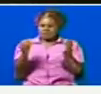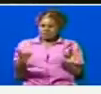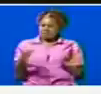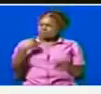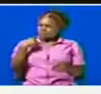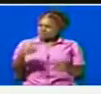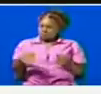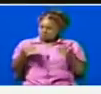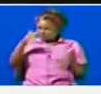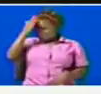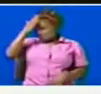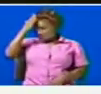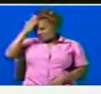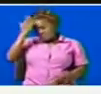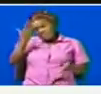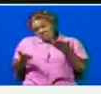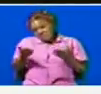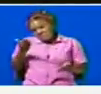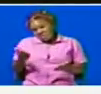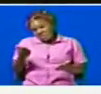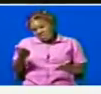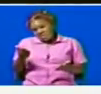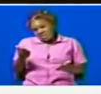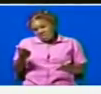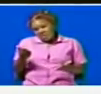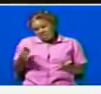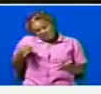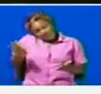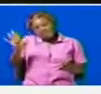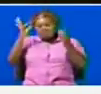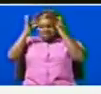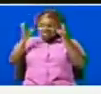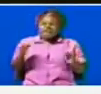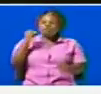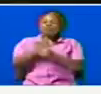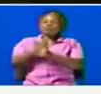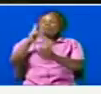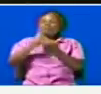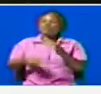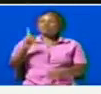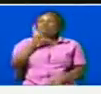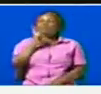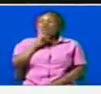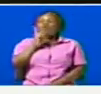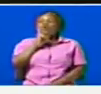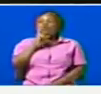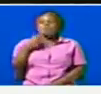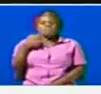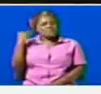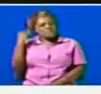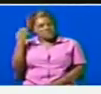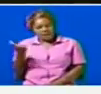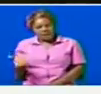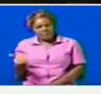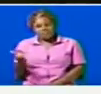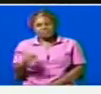told to wait for Monday, perhaps they'll decide to tell themselves what else to do. At least that is what I've been able to figure out as what happens